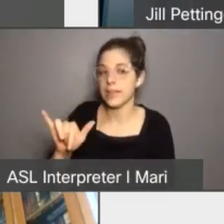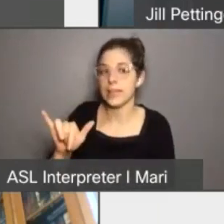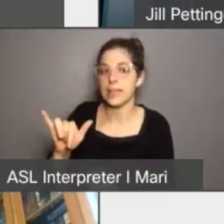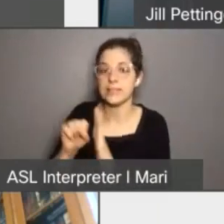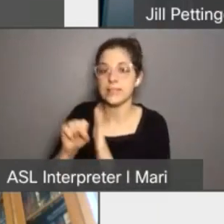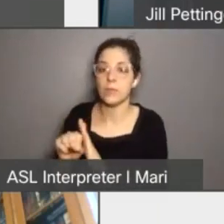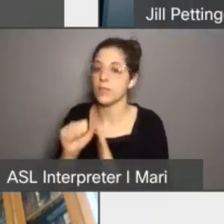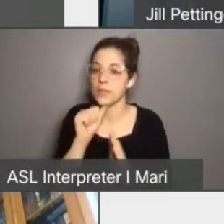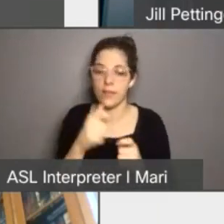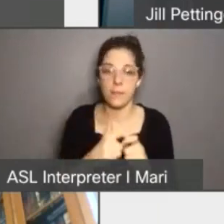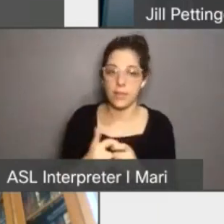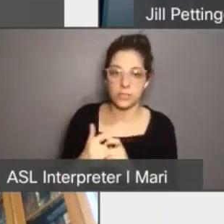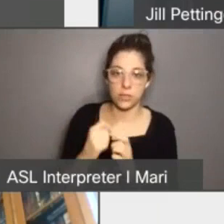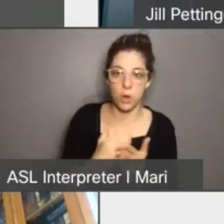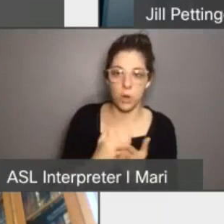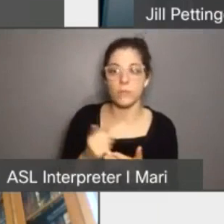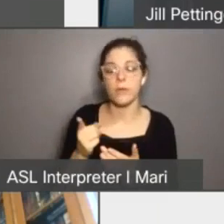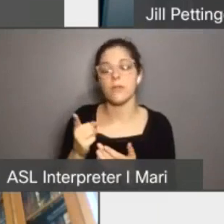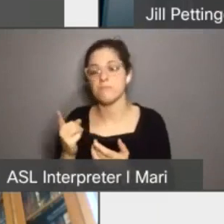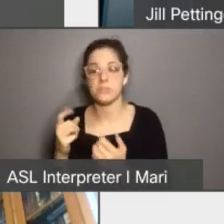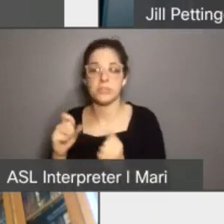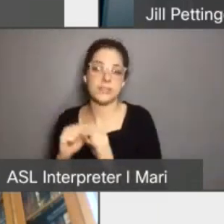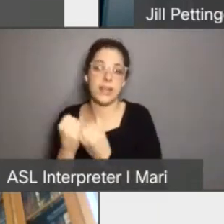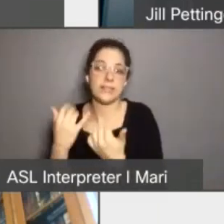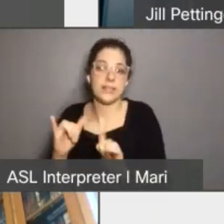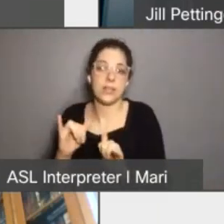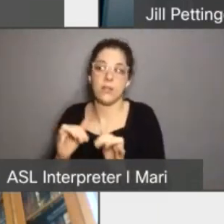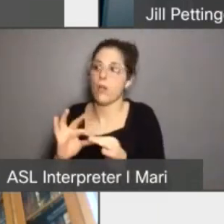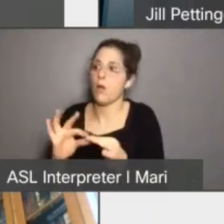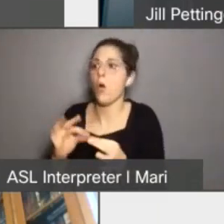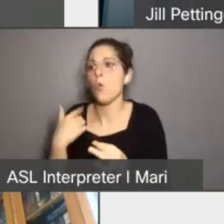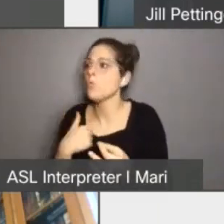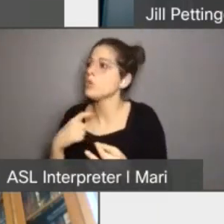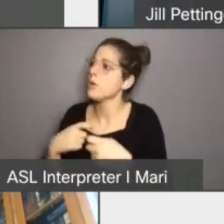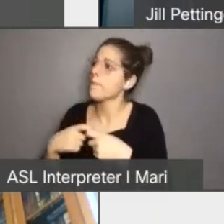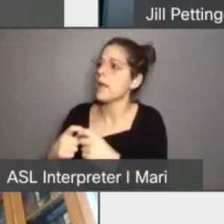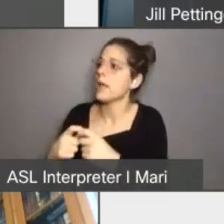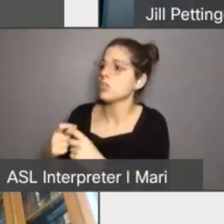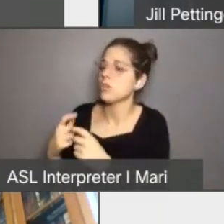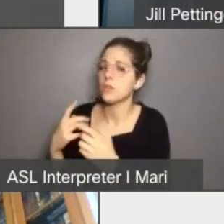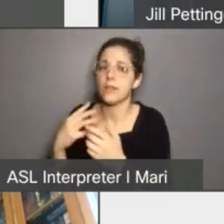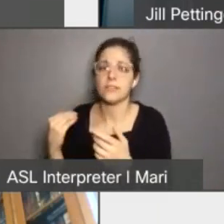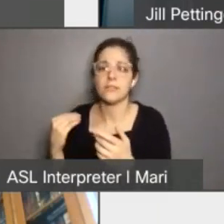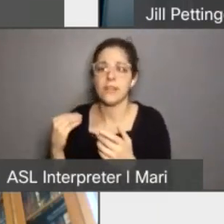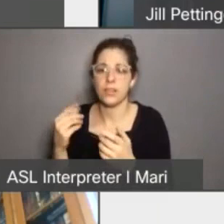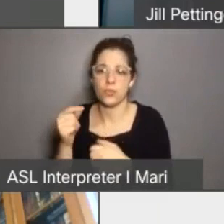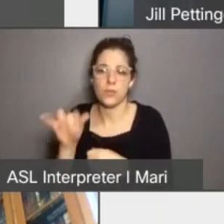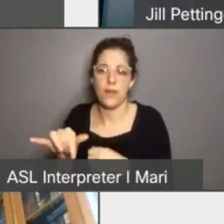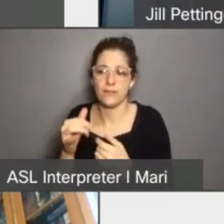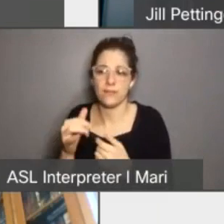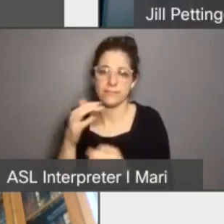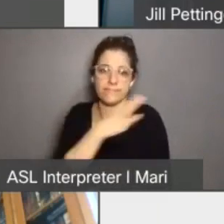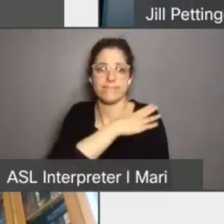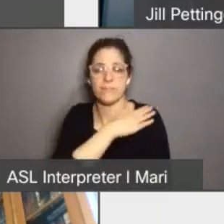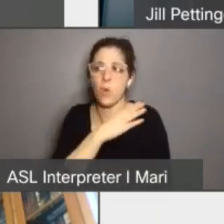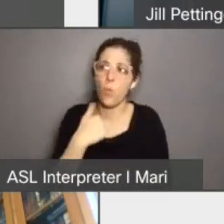yet, mainstream society still says, "Oh, we should do the puzzle piece," and they do that. They give themselves a pat on the back. Okay, we're